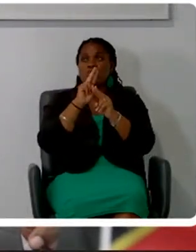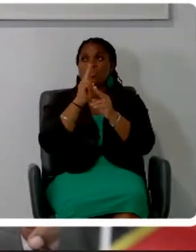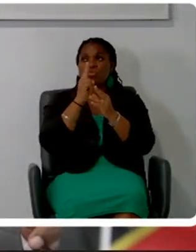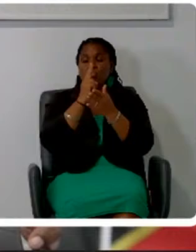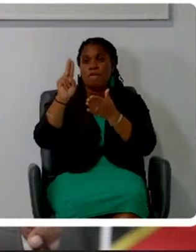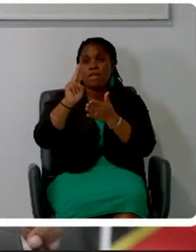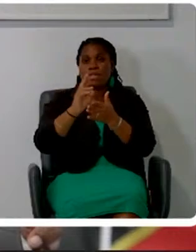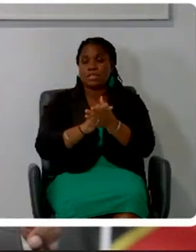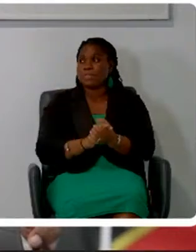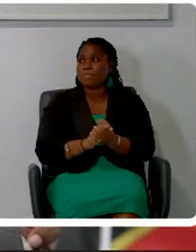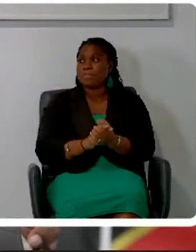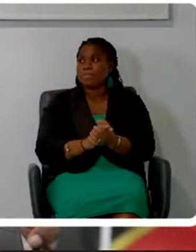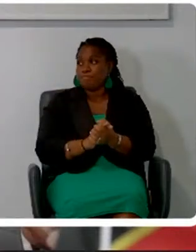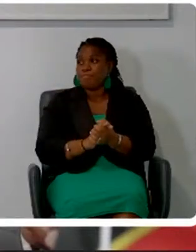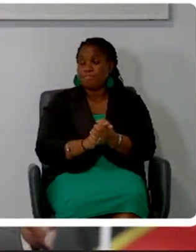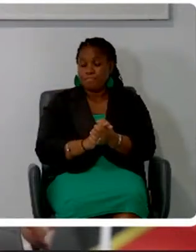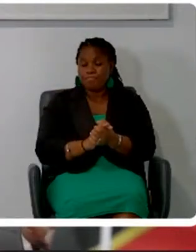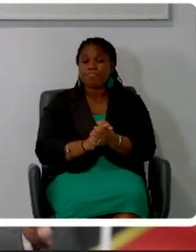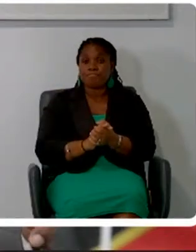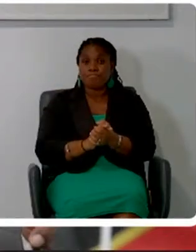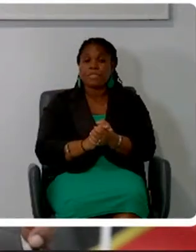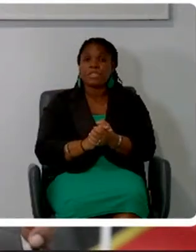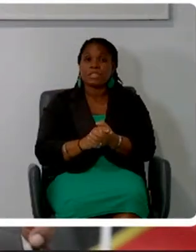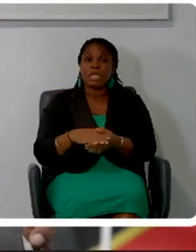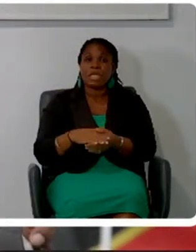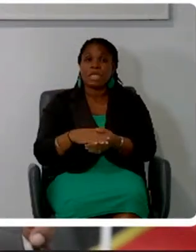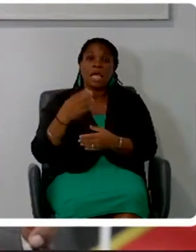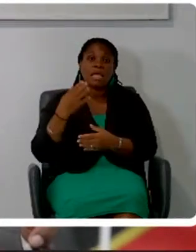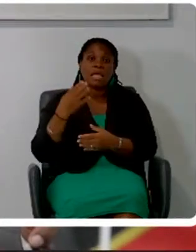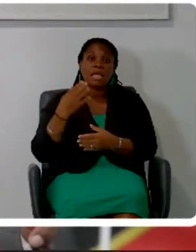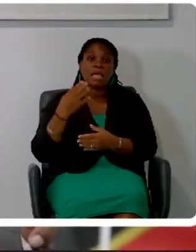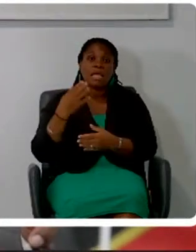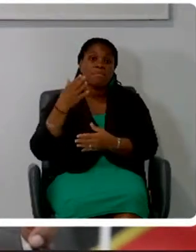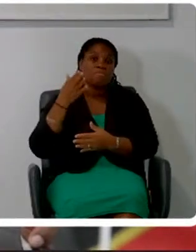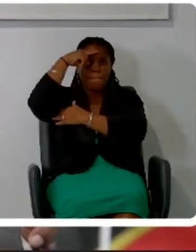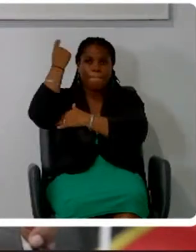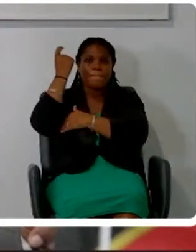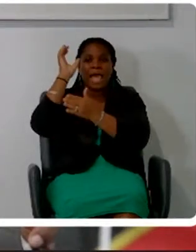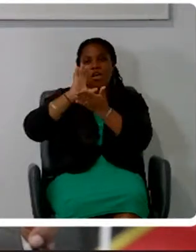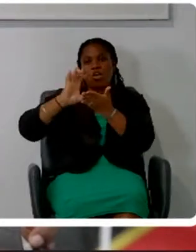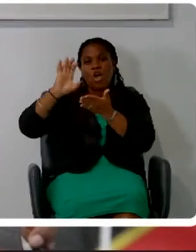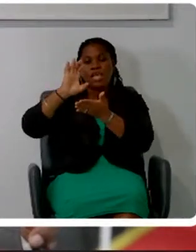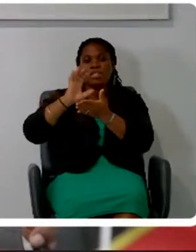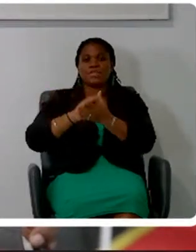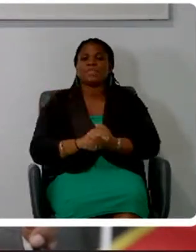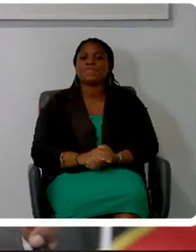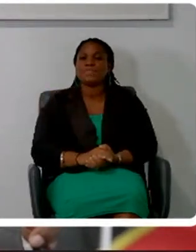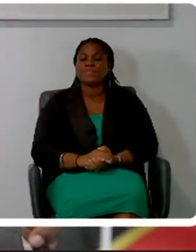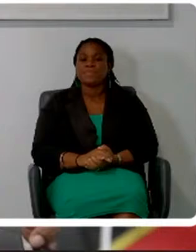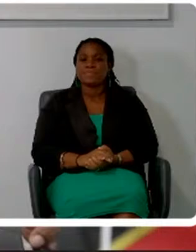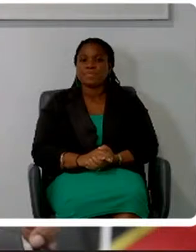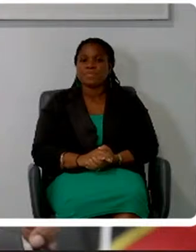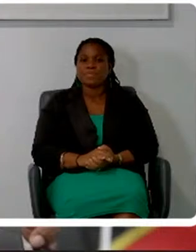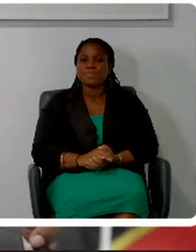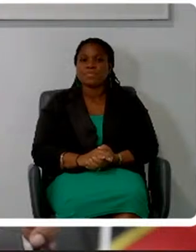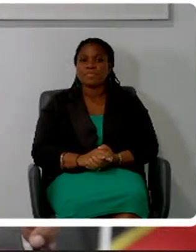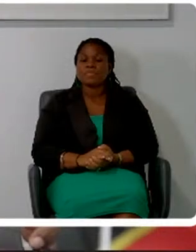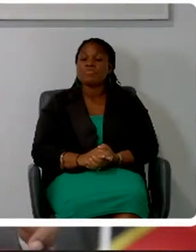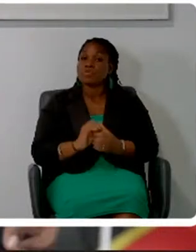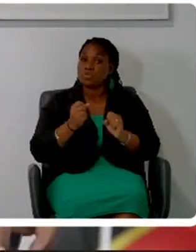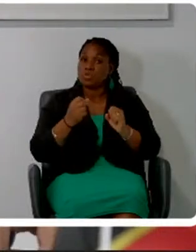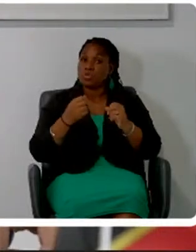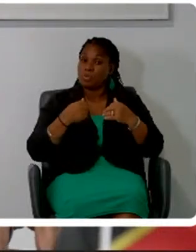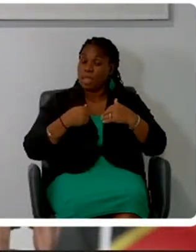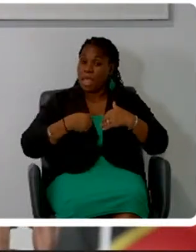historic Black college or university. Very, very significant development. And so those scholarships